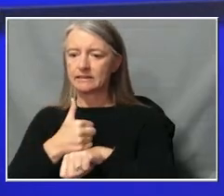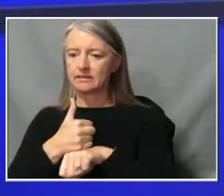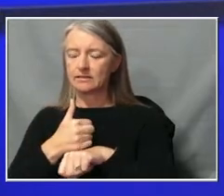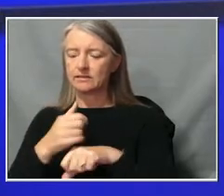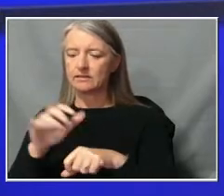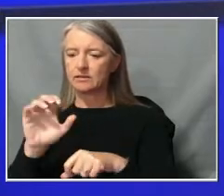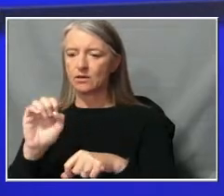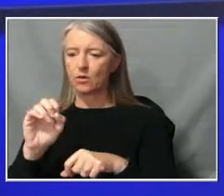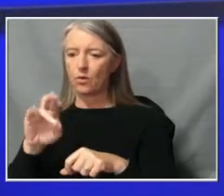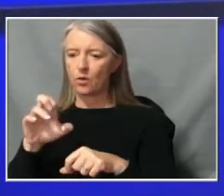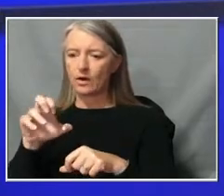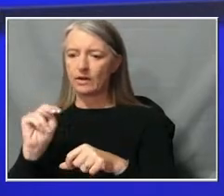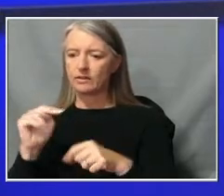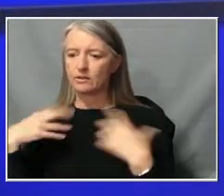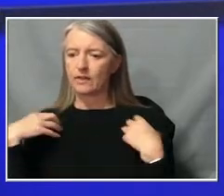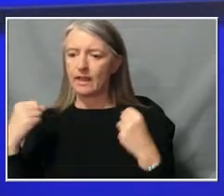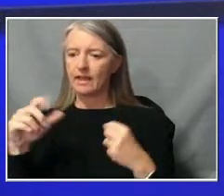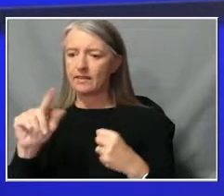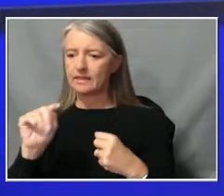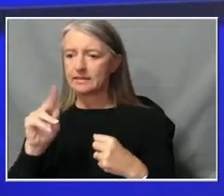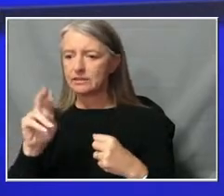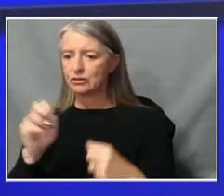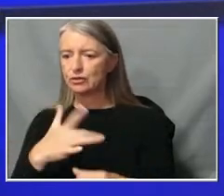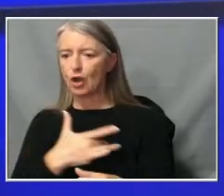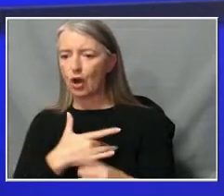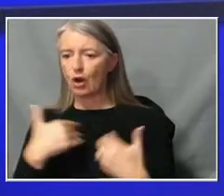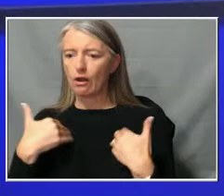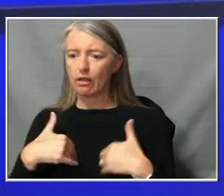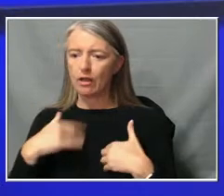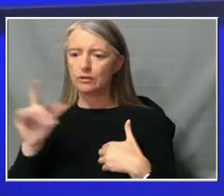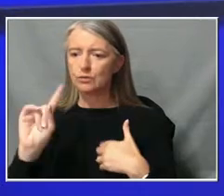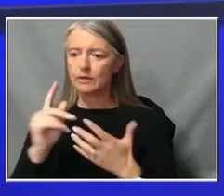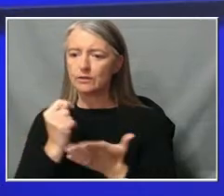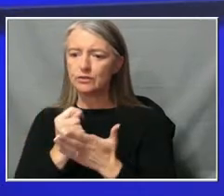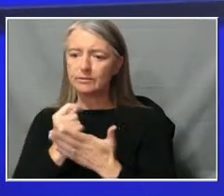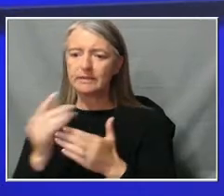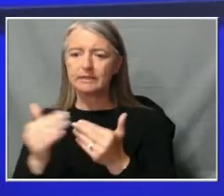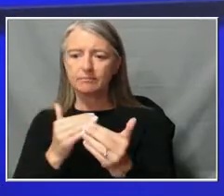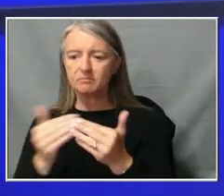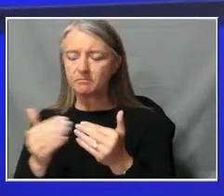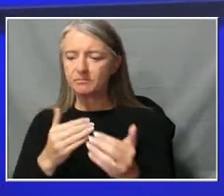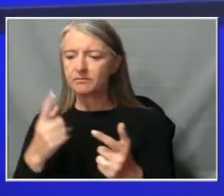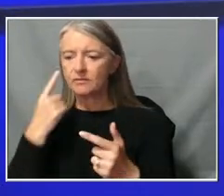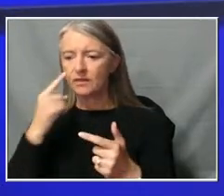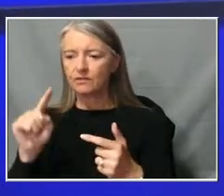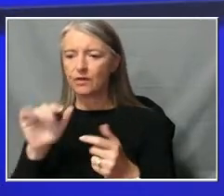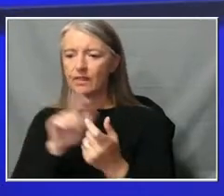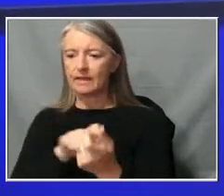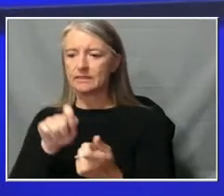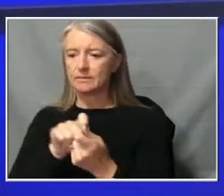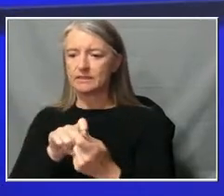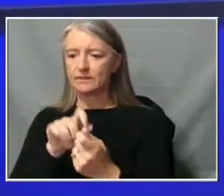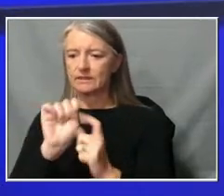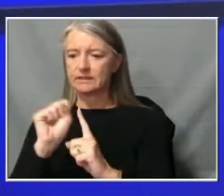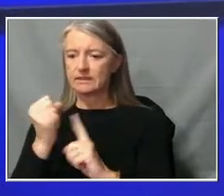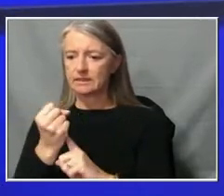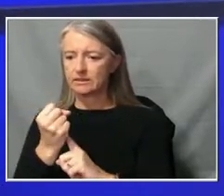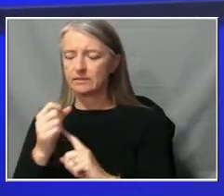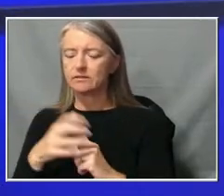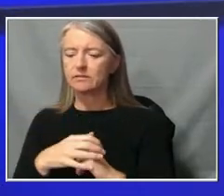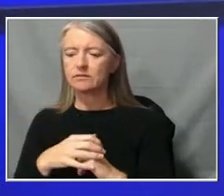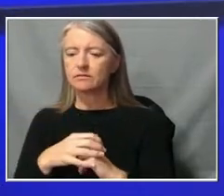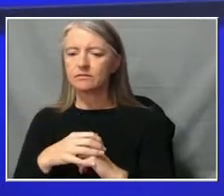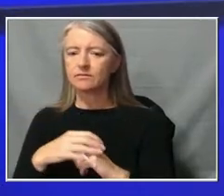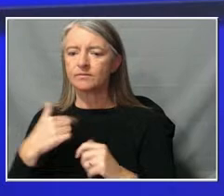at risk, or the healthy tissue, such as the heart, the lungs, wherever the treatment is for that specific case. And then